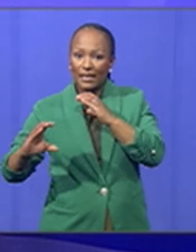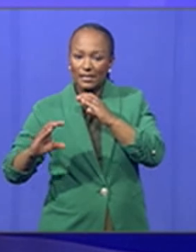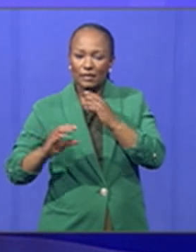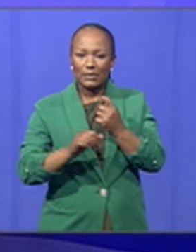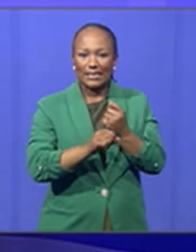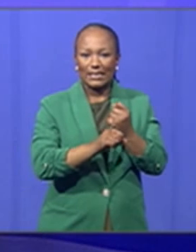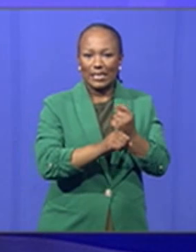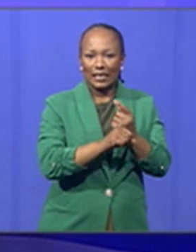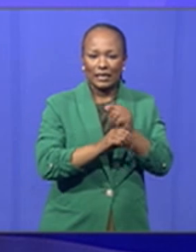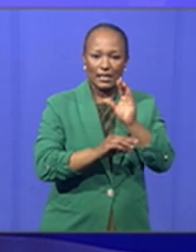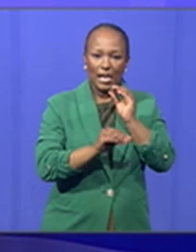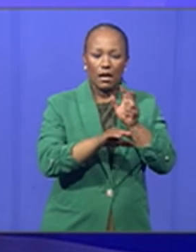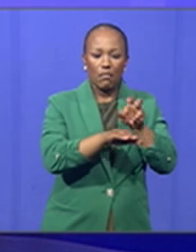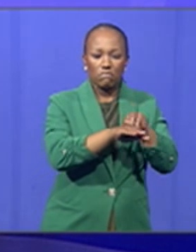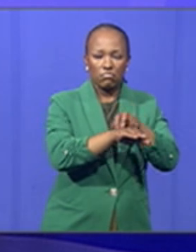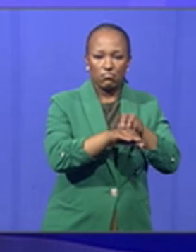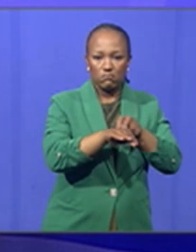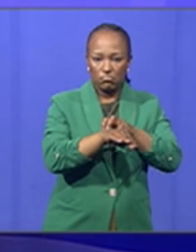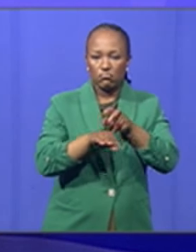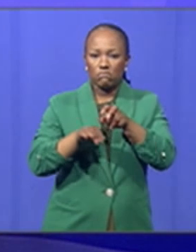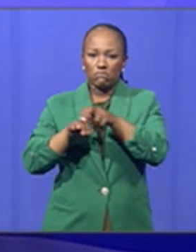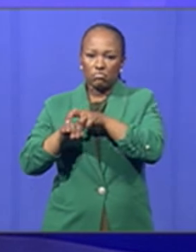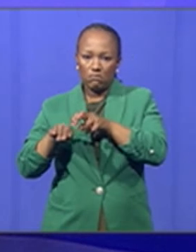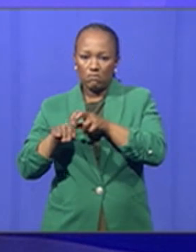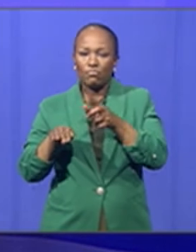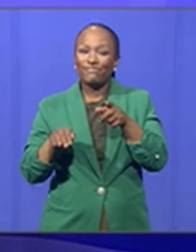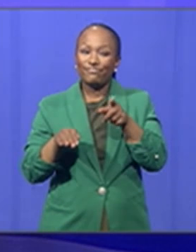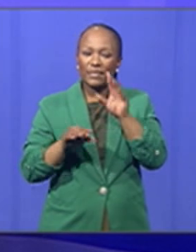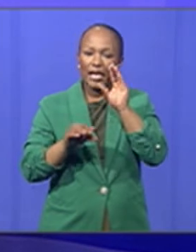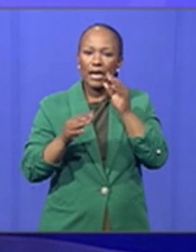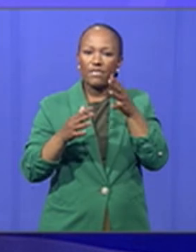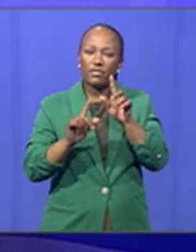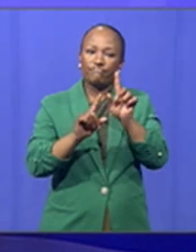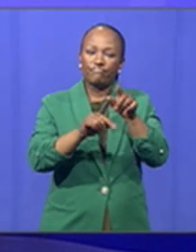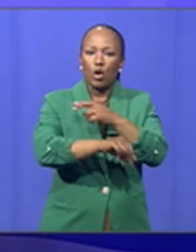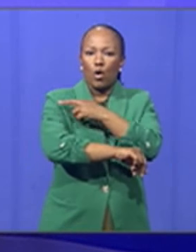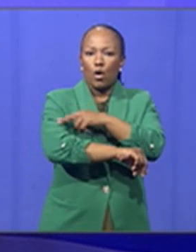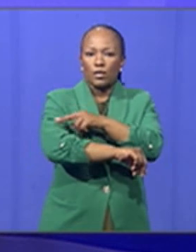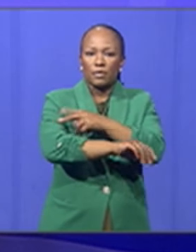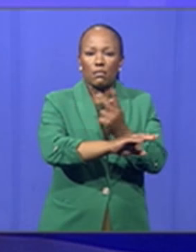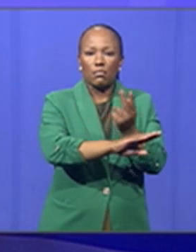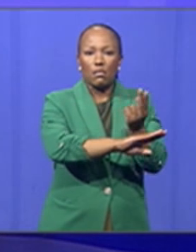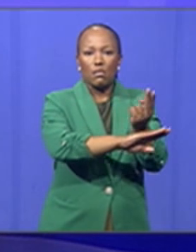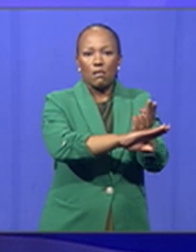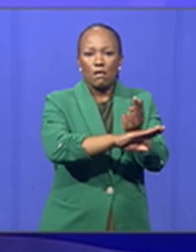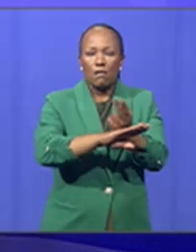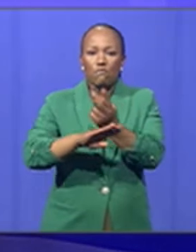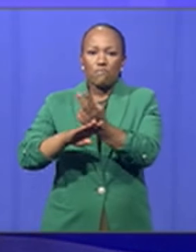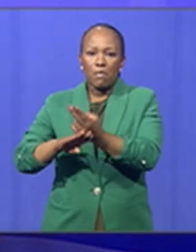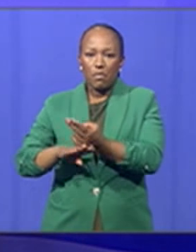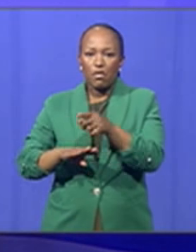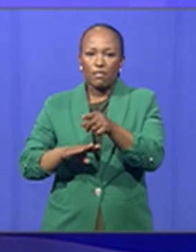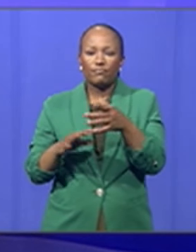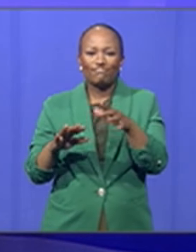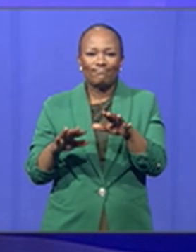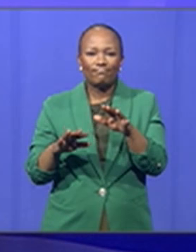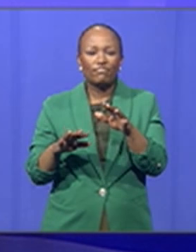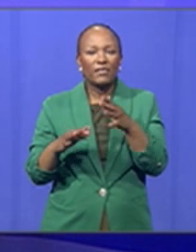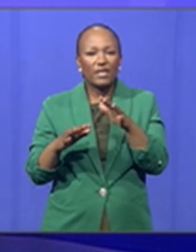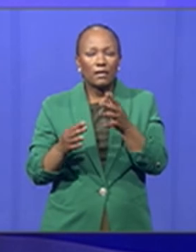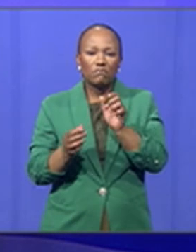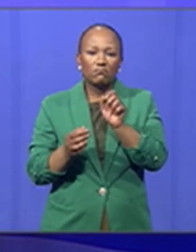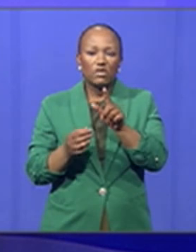bao ba gobetšego ba rometše maokelong a go fapafapana. Kgoro ya thuto ka Limpopo e re thomile ka masolo a go fana ka thoba matswalo go ba